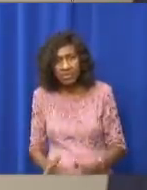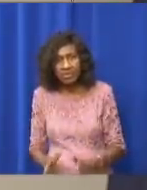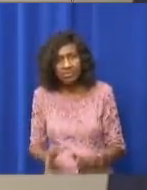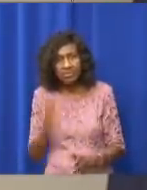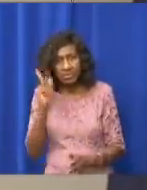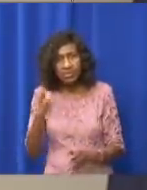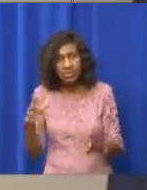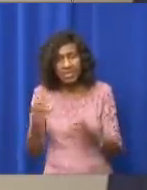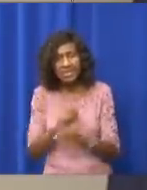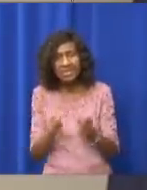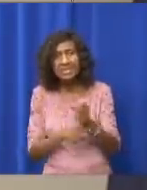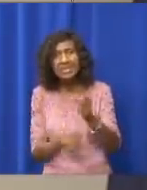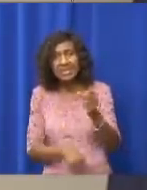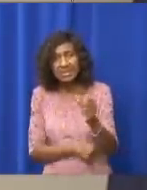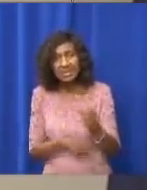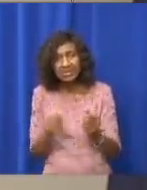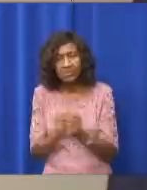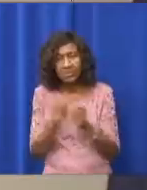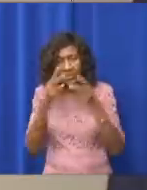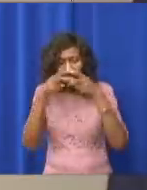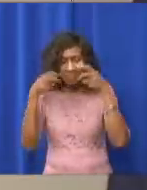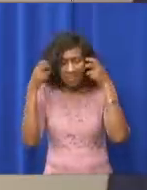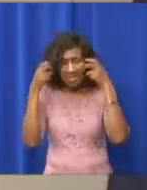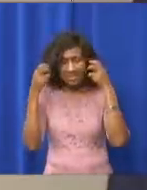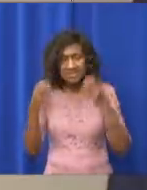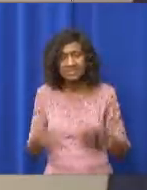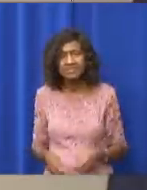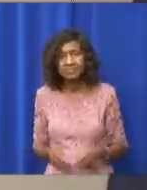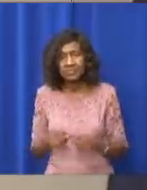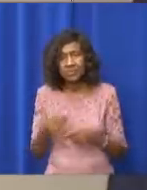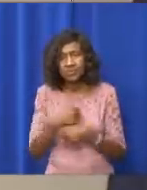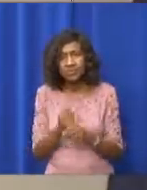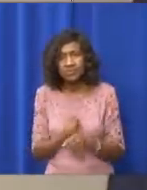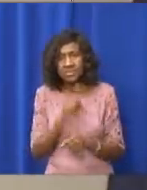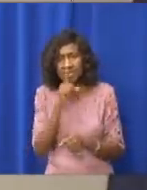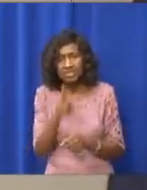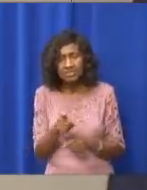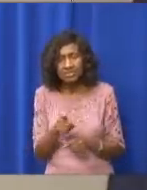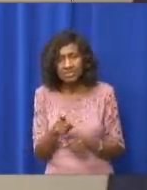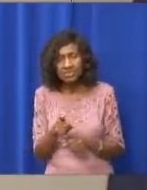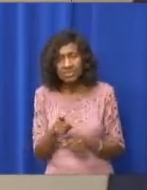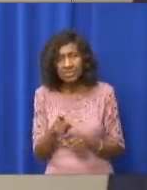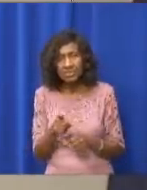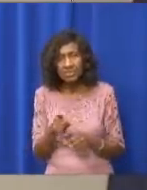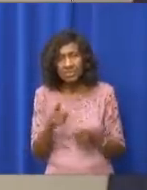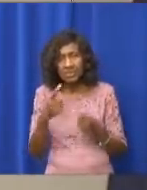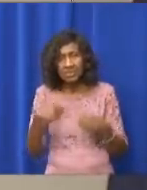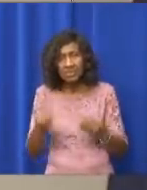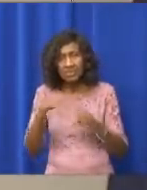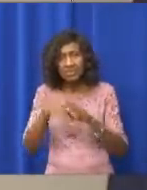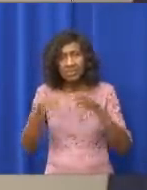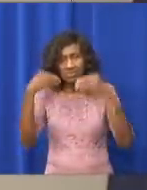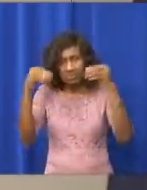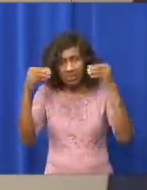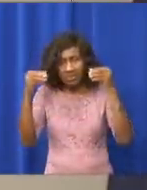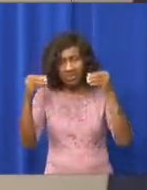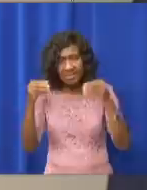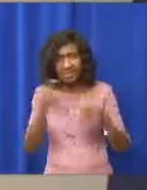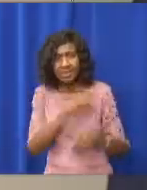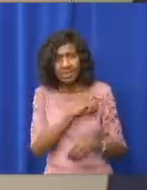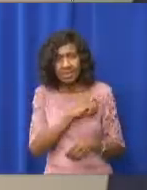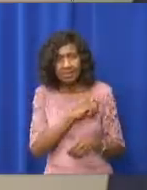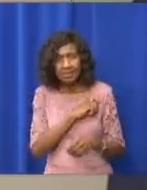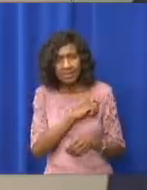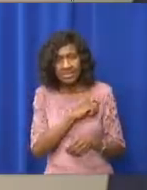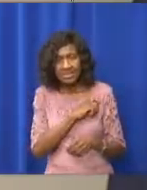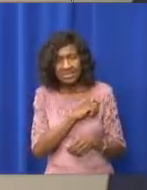preparation for phased reactivation. To ensure access to supermarkets, as of today, police officers